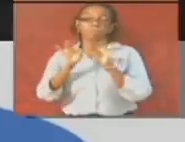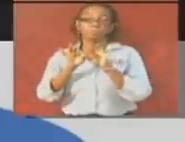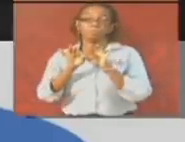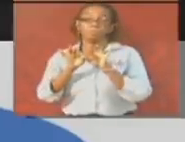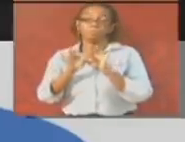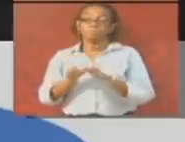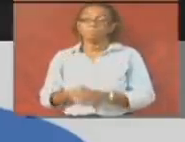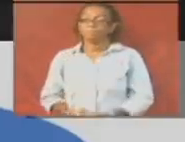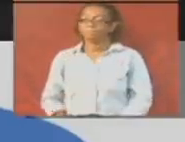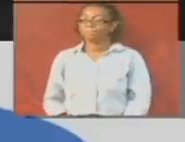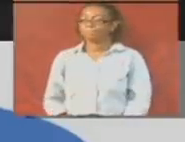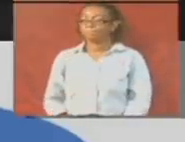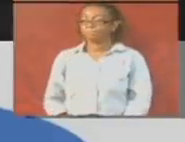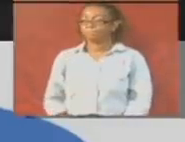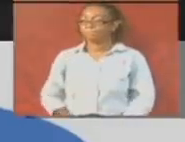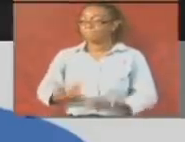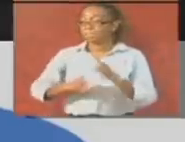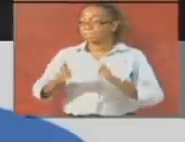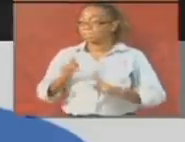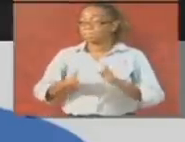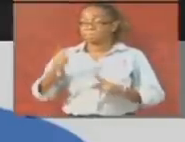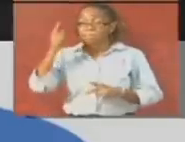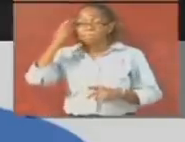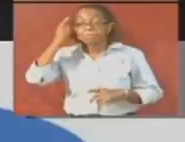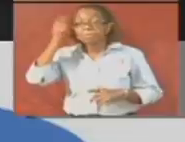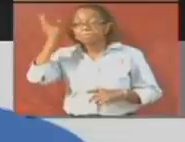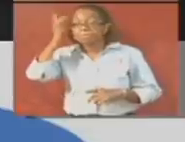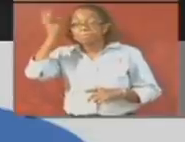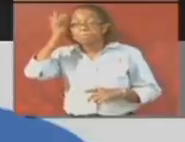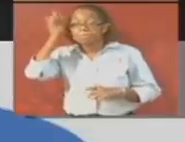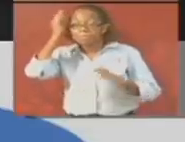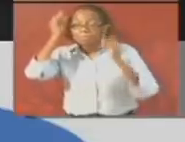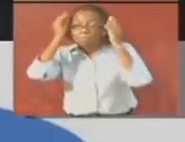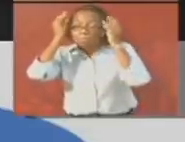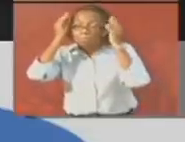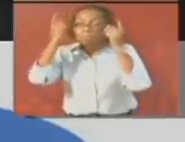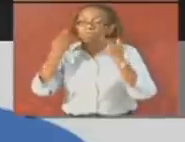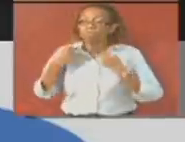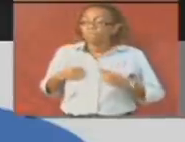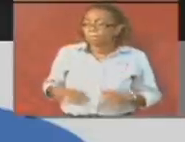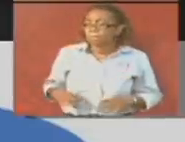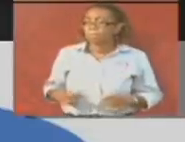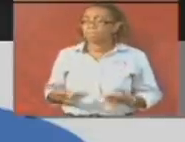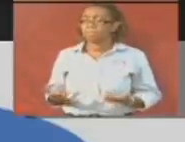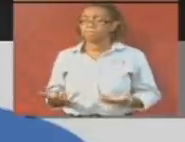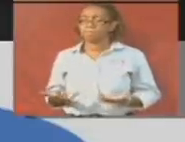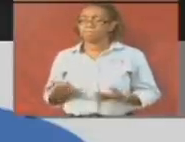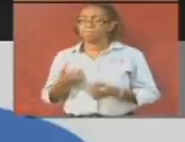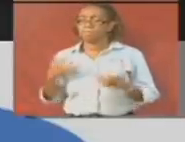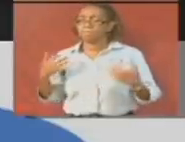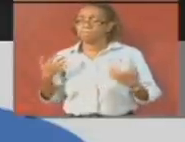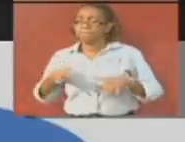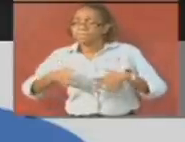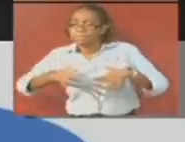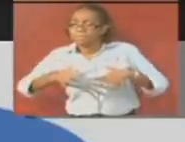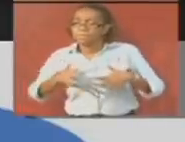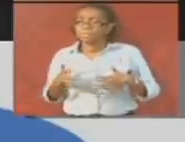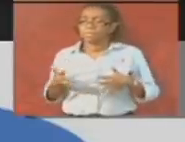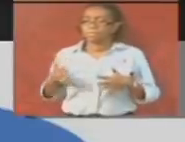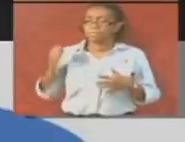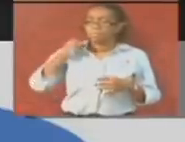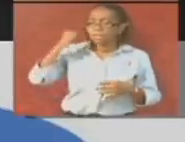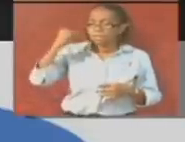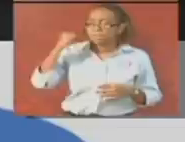risk for depression, anxiety, stress, and other mental health concerns. In our study